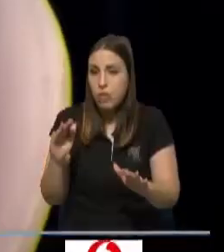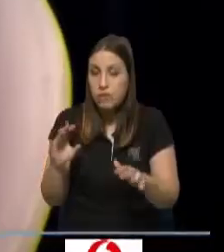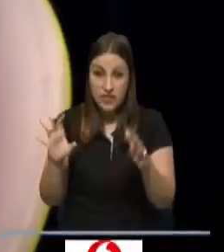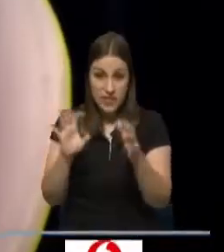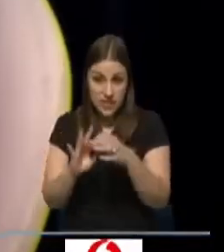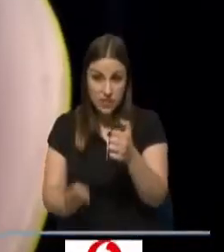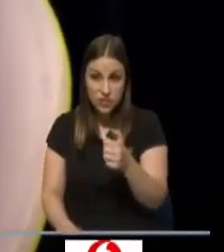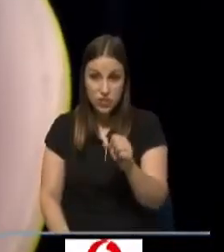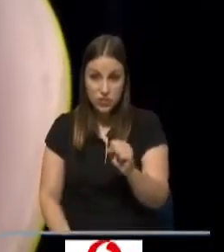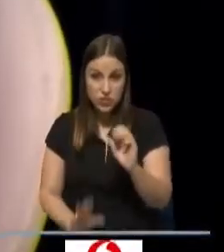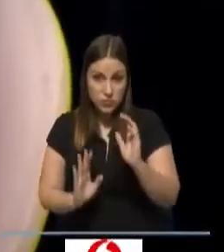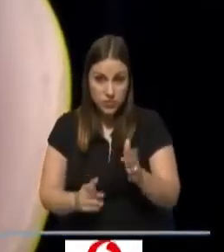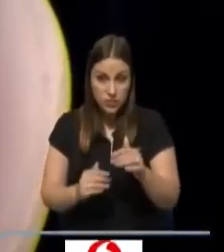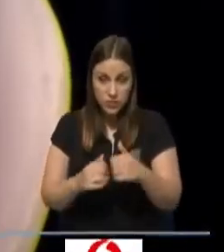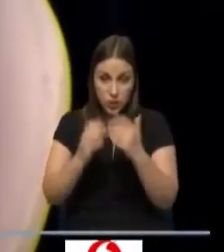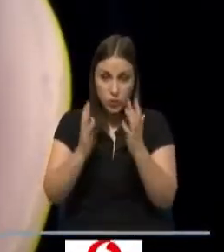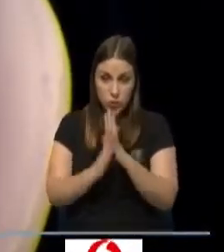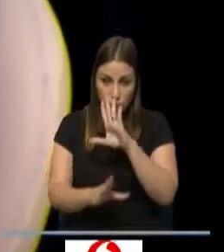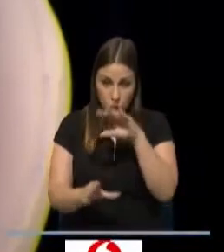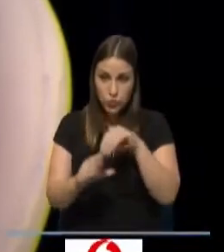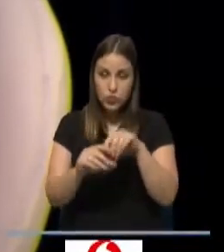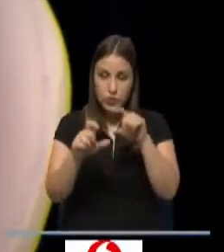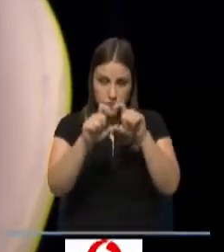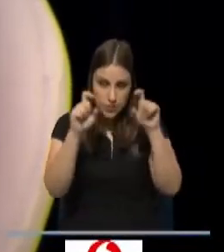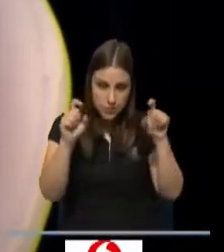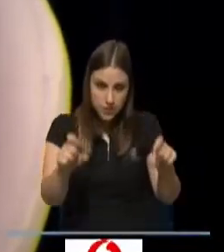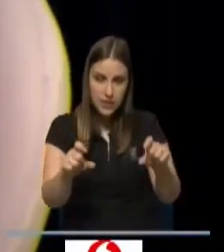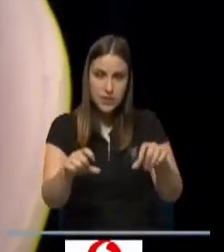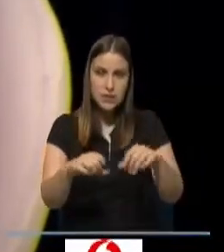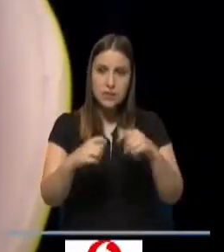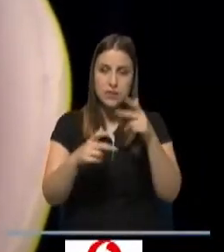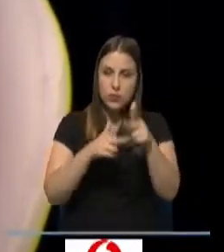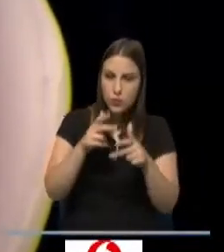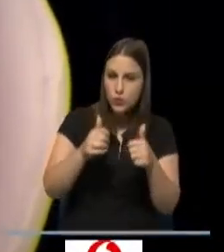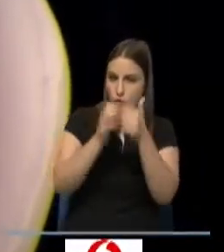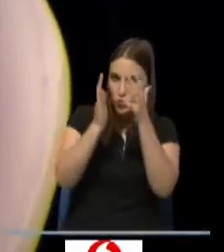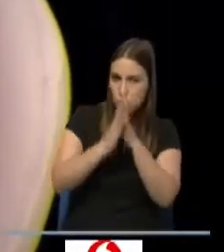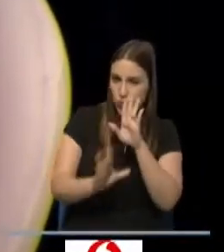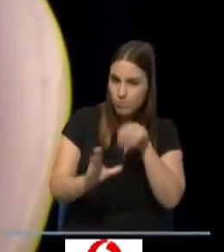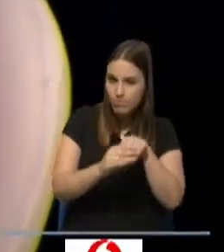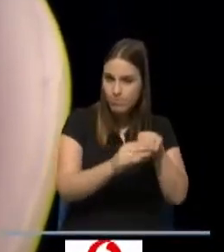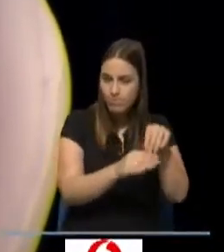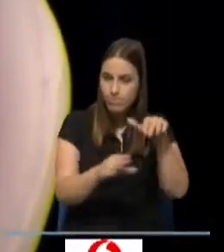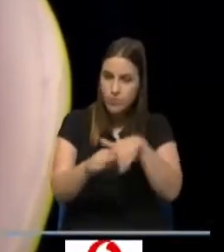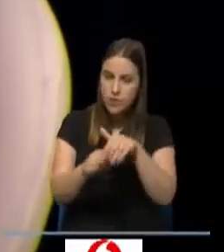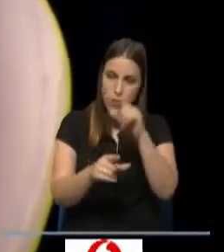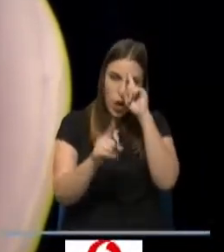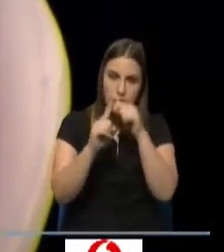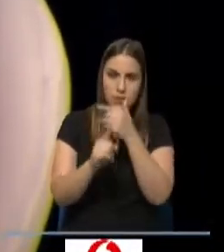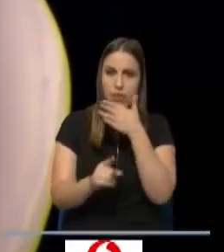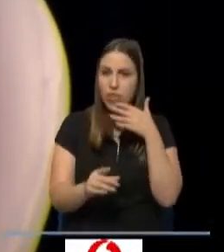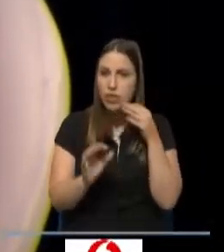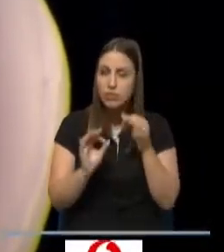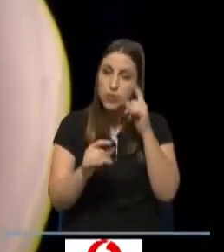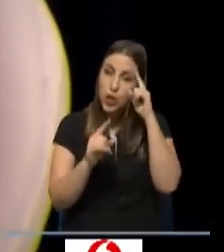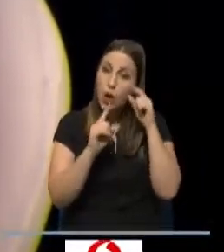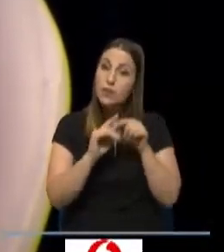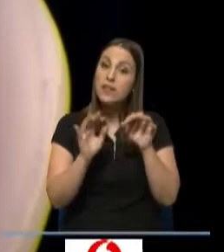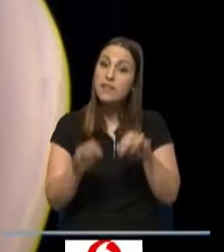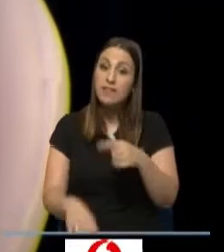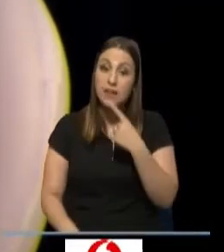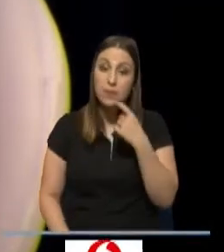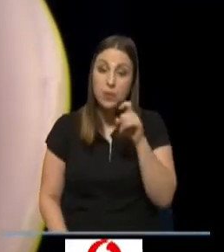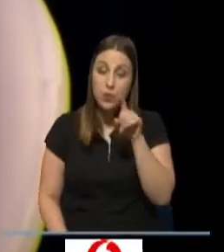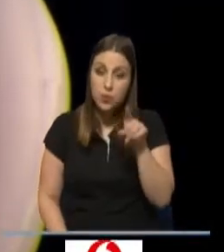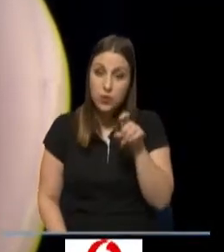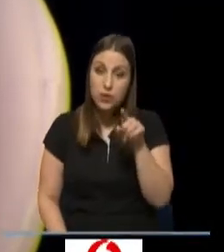do much. So the question of 5G must have had the involvement of everybody in the industries for this to work in